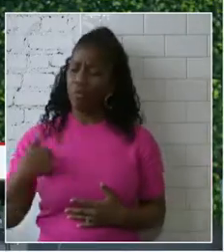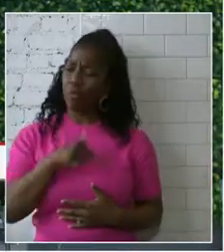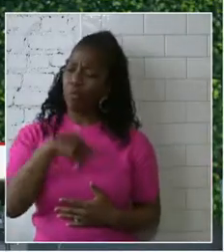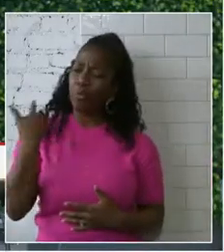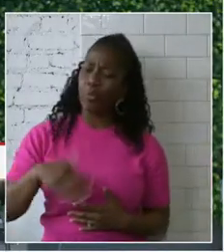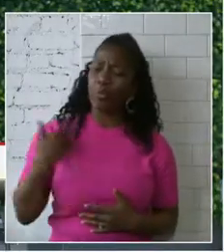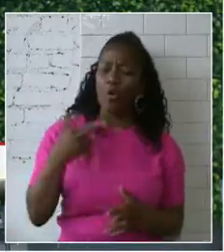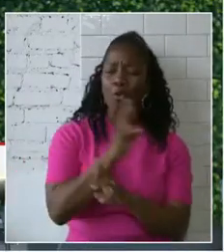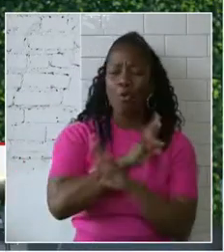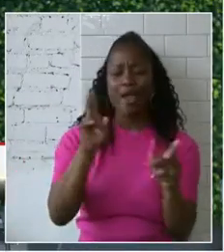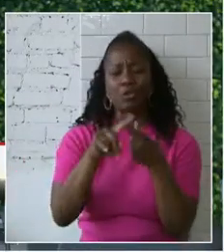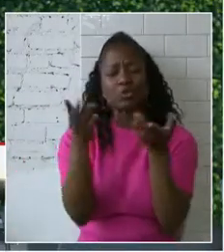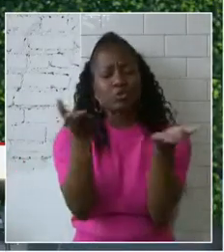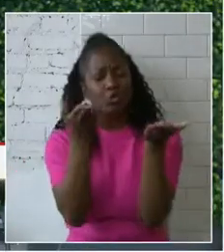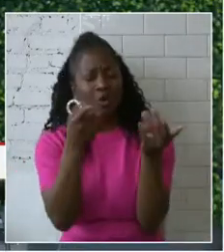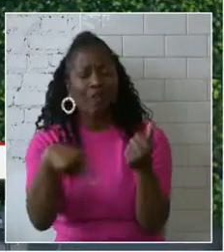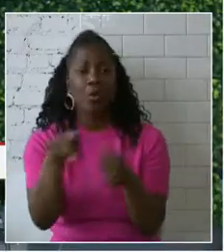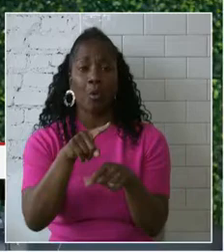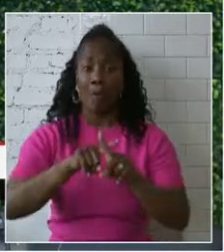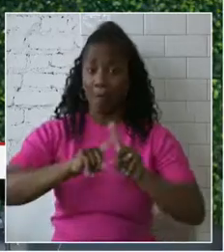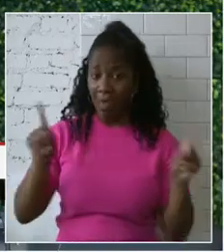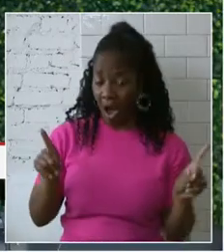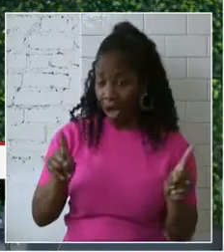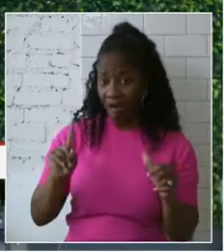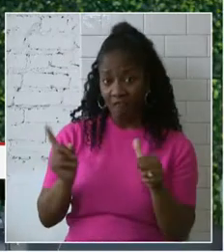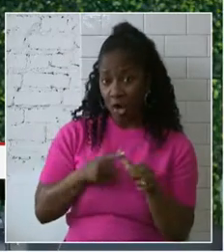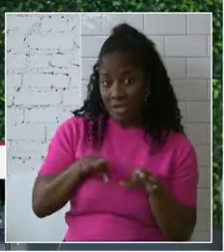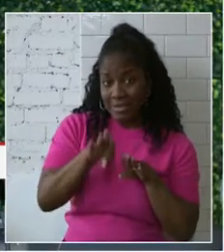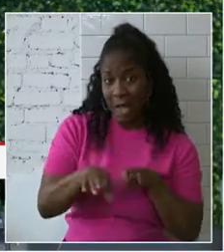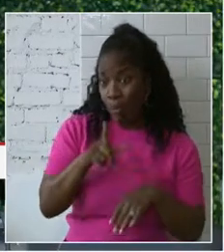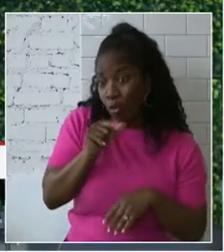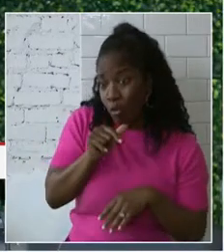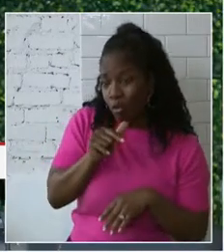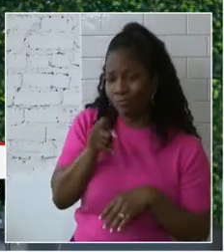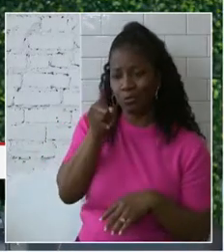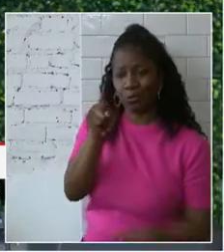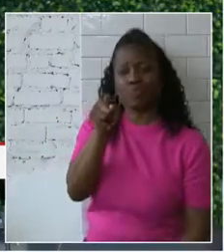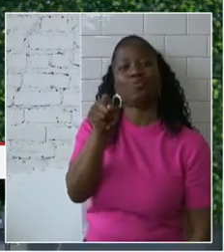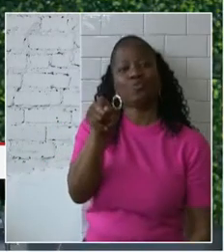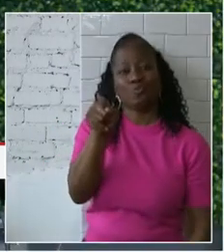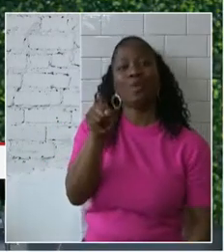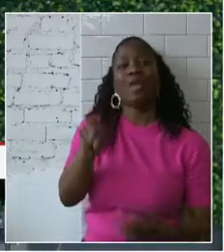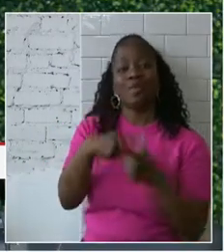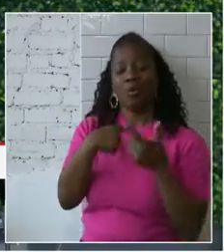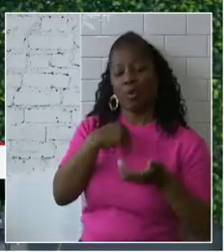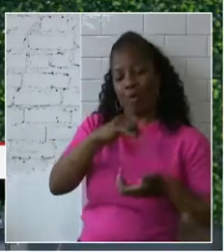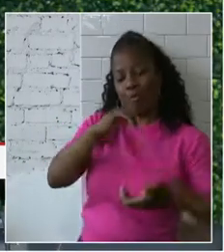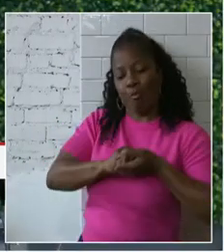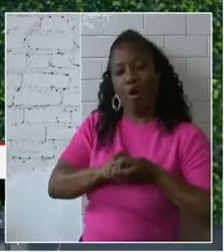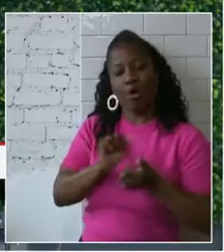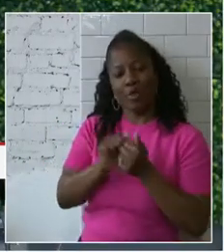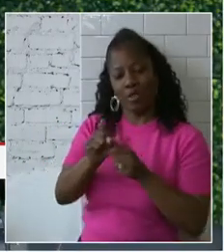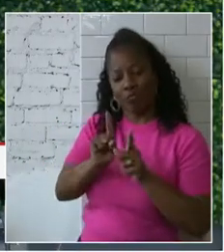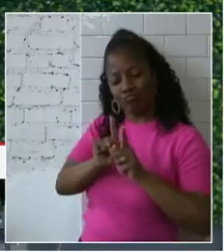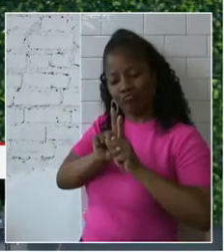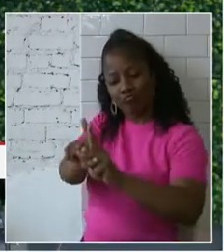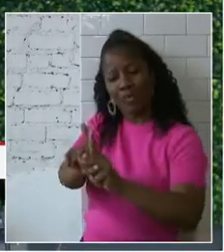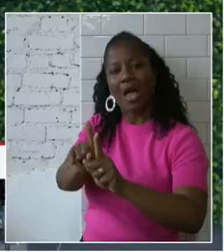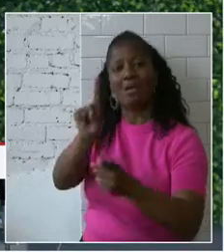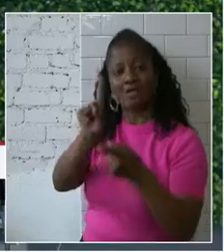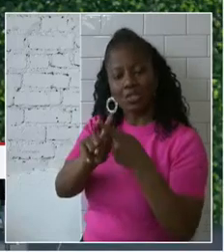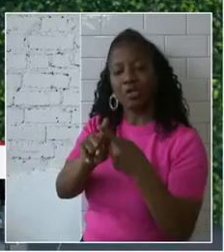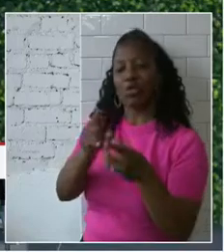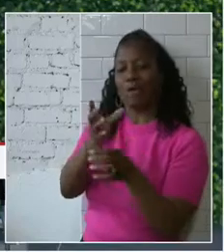to serve you, but you're going to have to take that first step. And we're going to walk with you until you reach